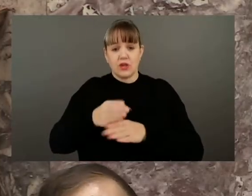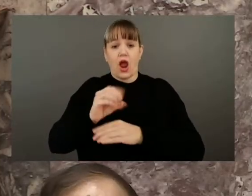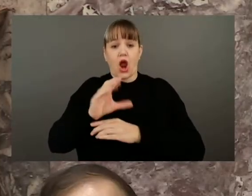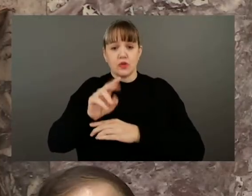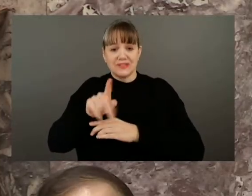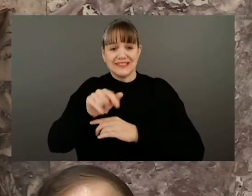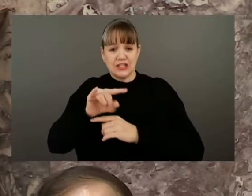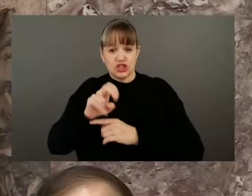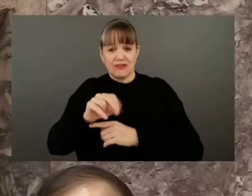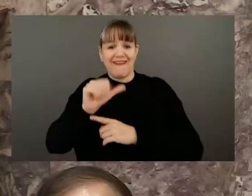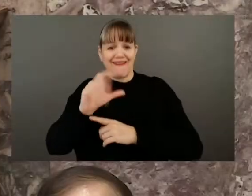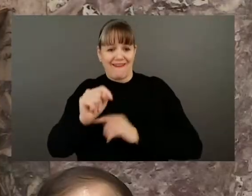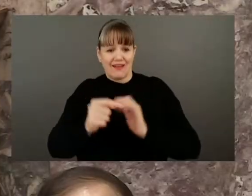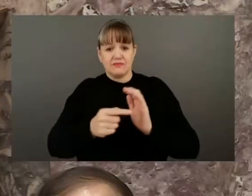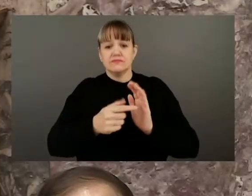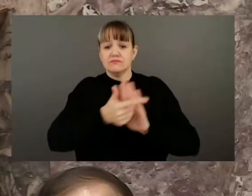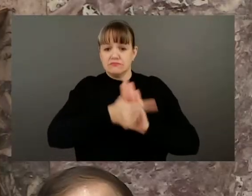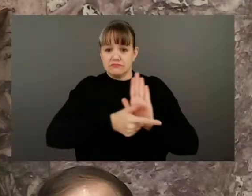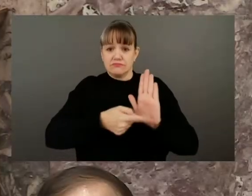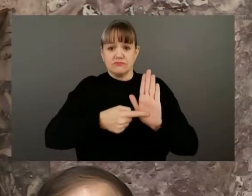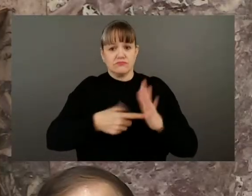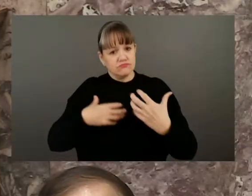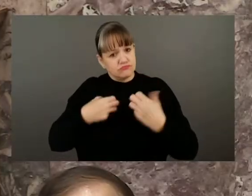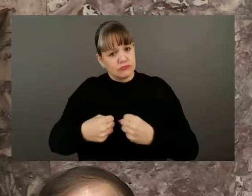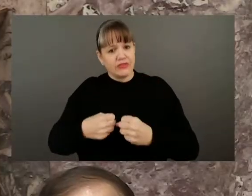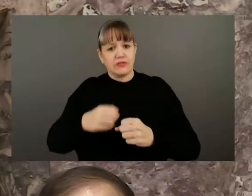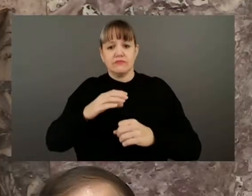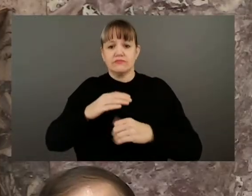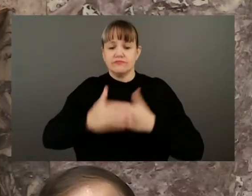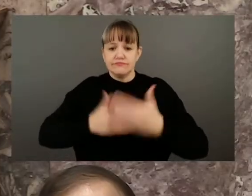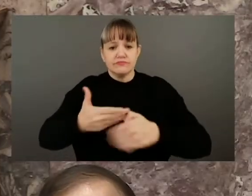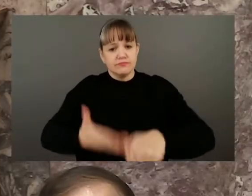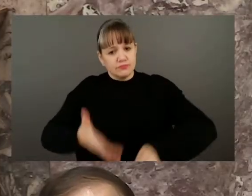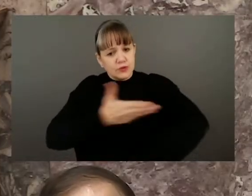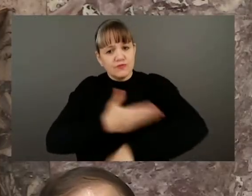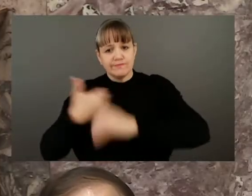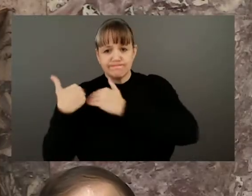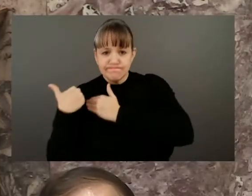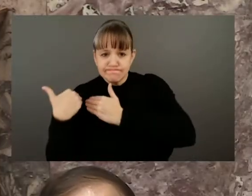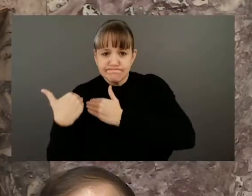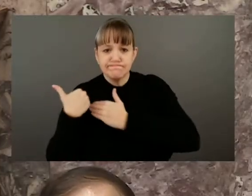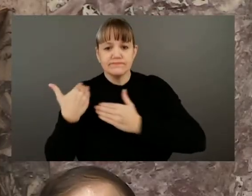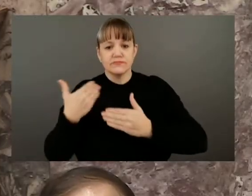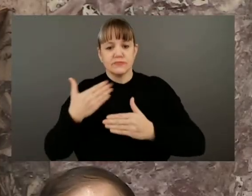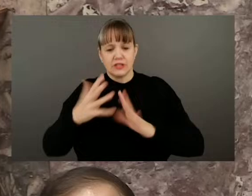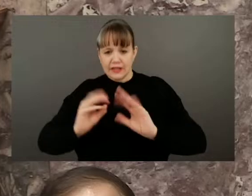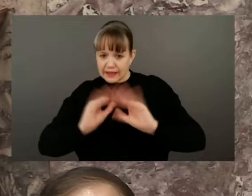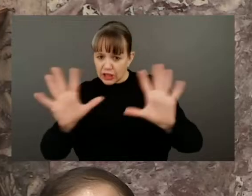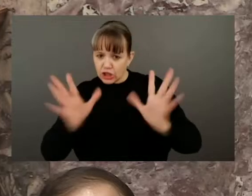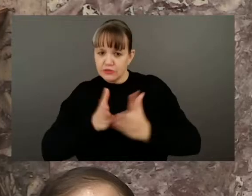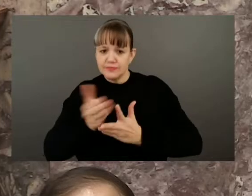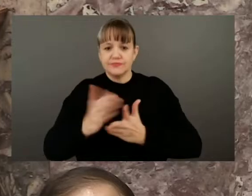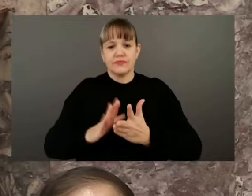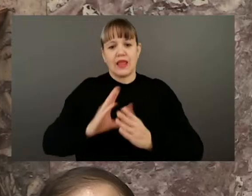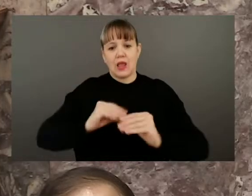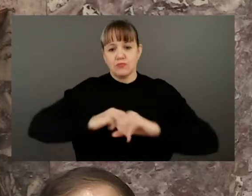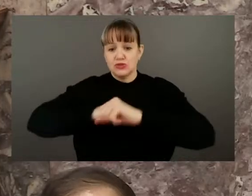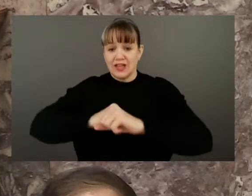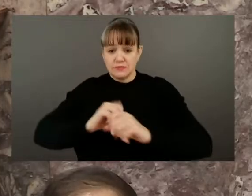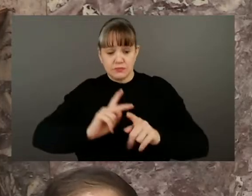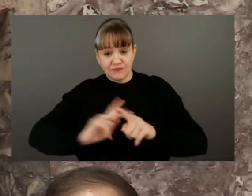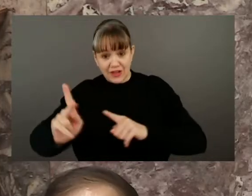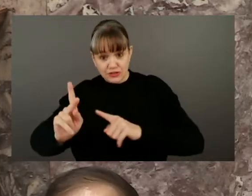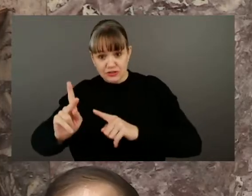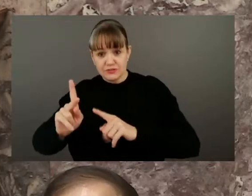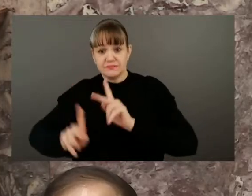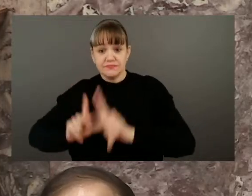and accountability to protect the interests of the public, to protect the integrity of the healthcare professionals themselves. Now, Mr.